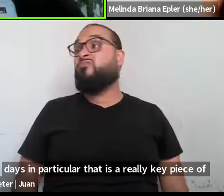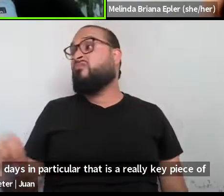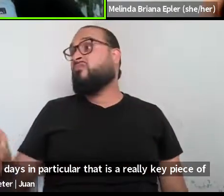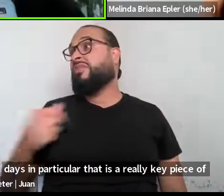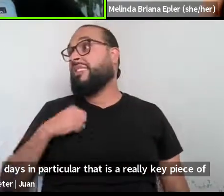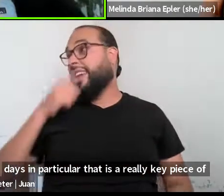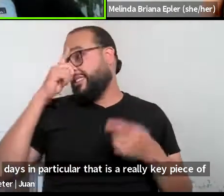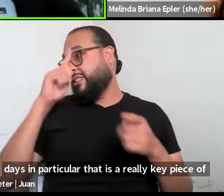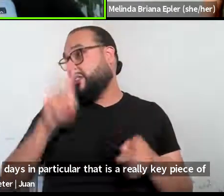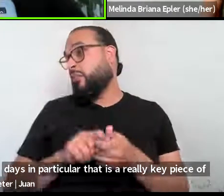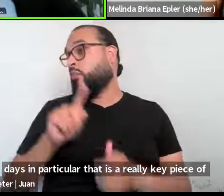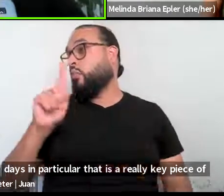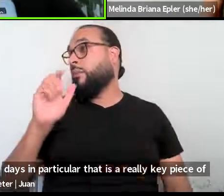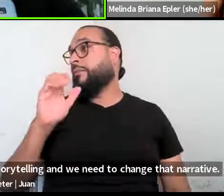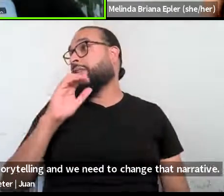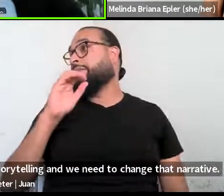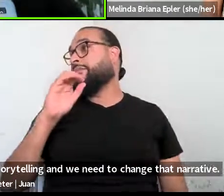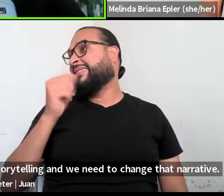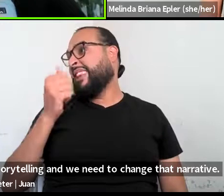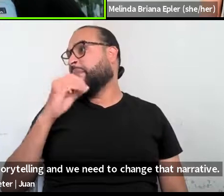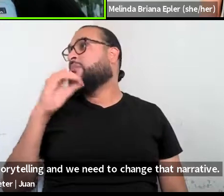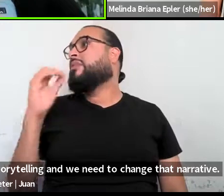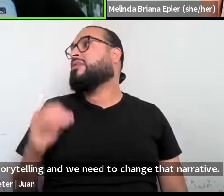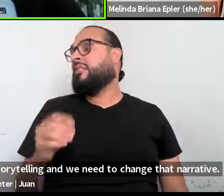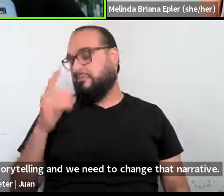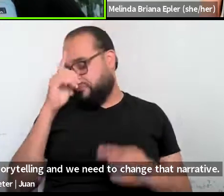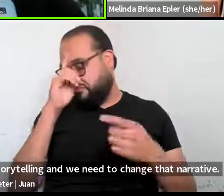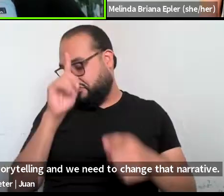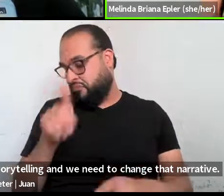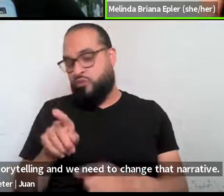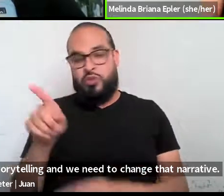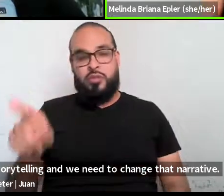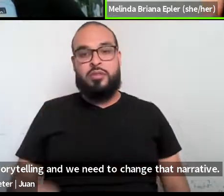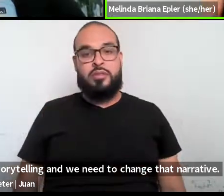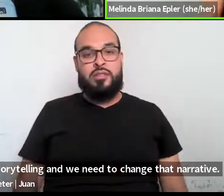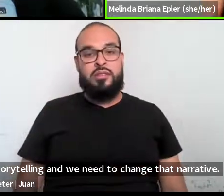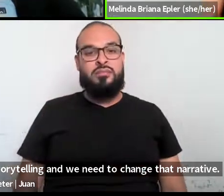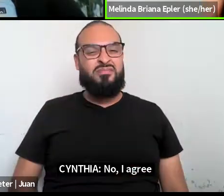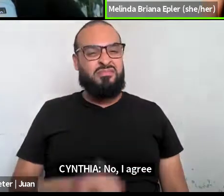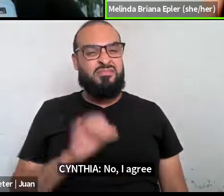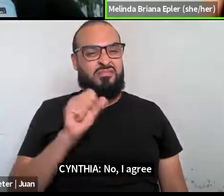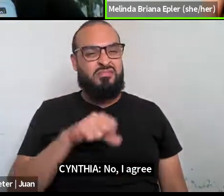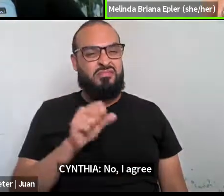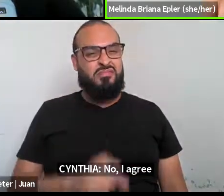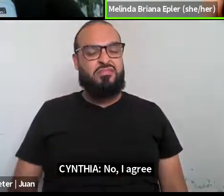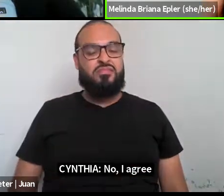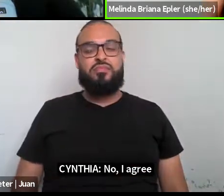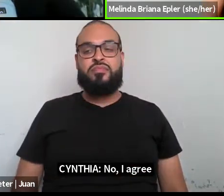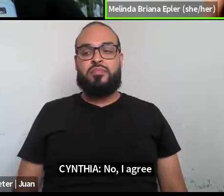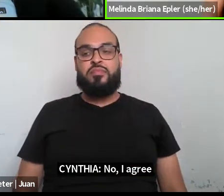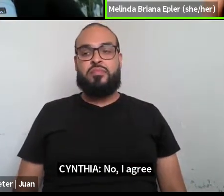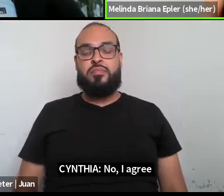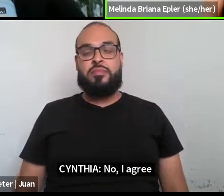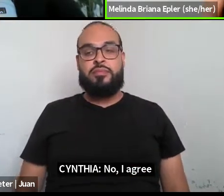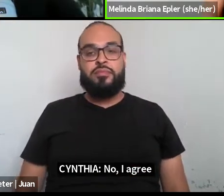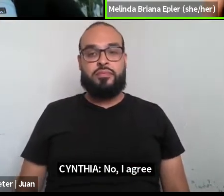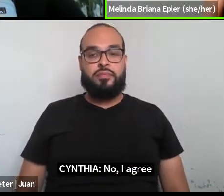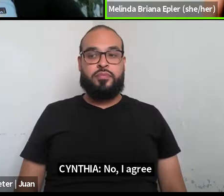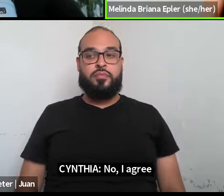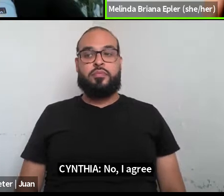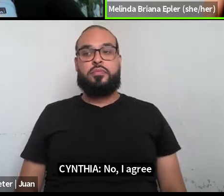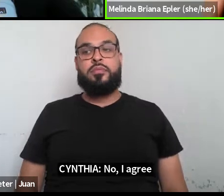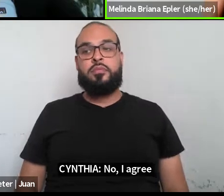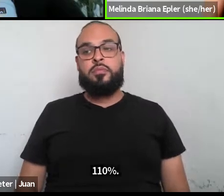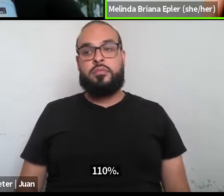agree 110%. I agree 110%. Yeah. And I think, maybe part of this